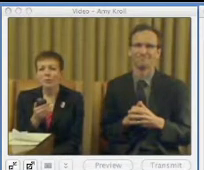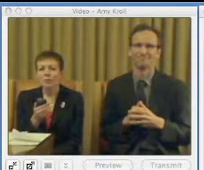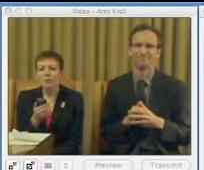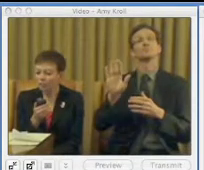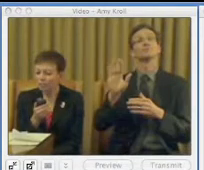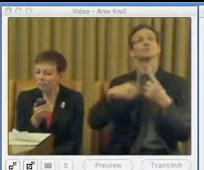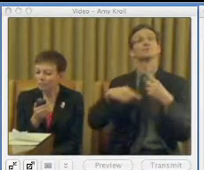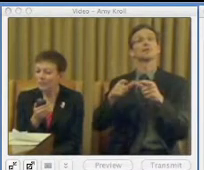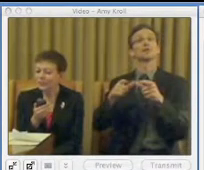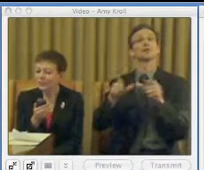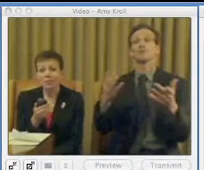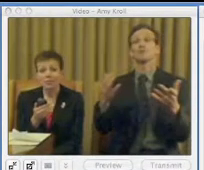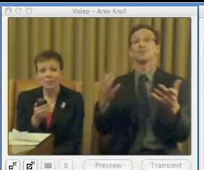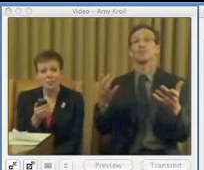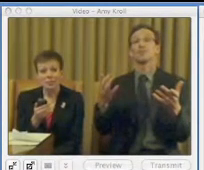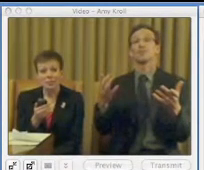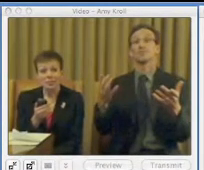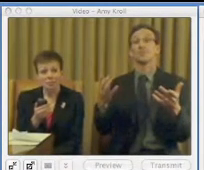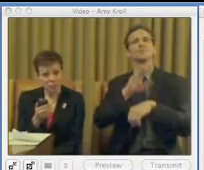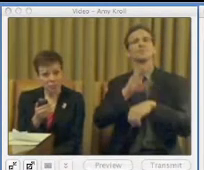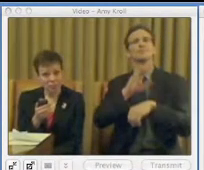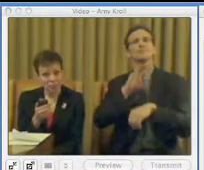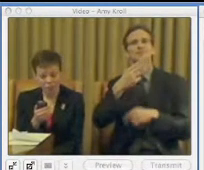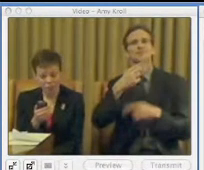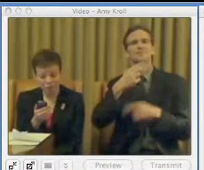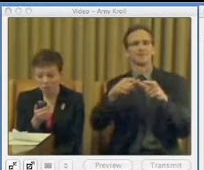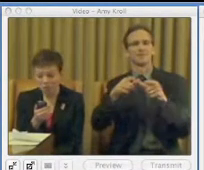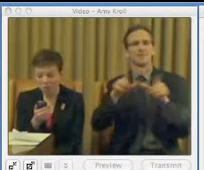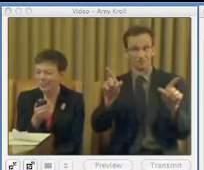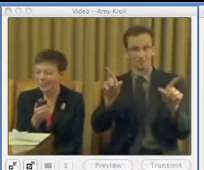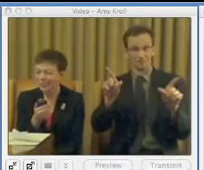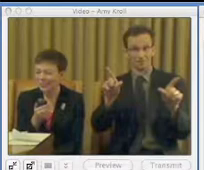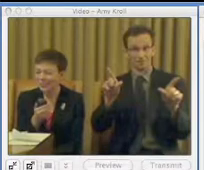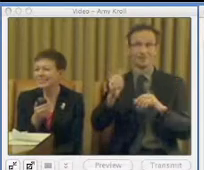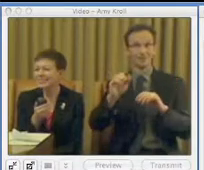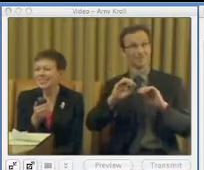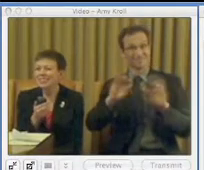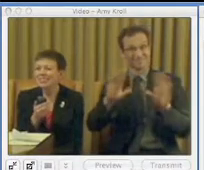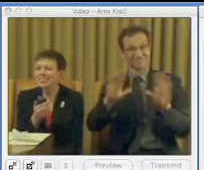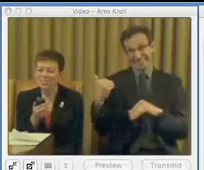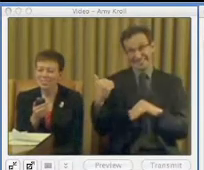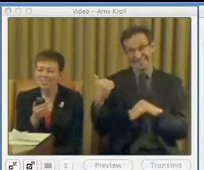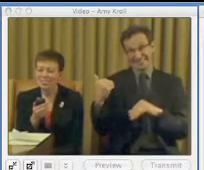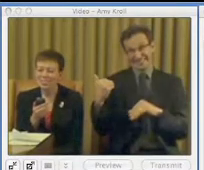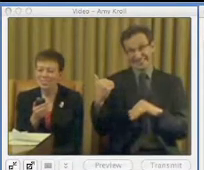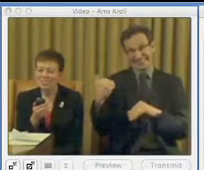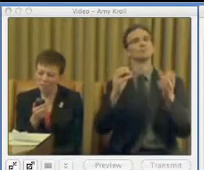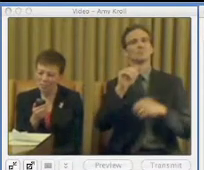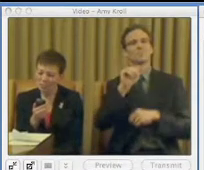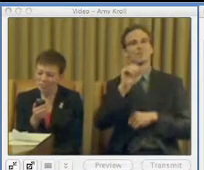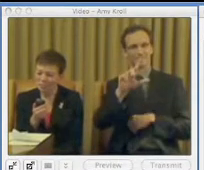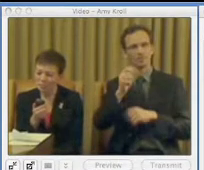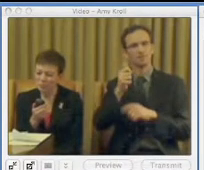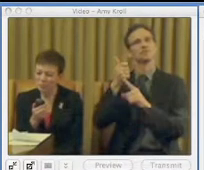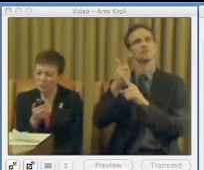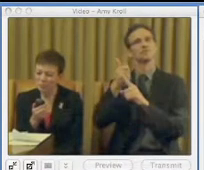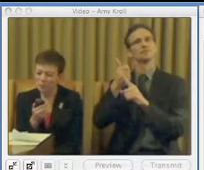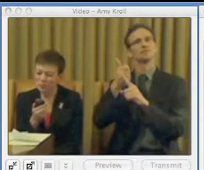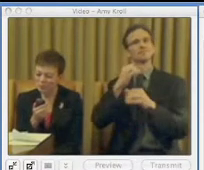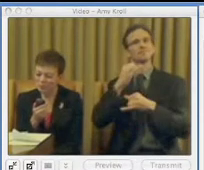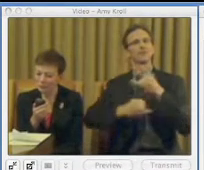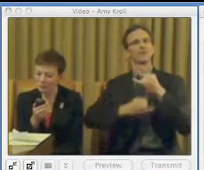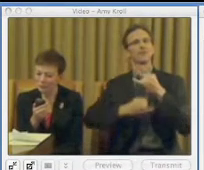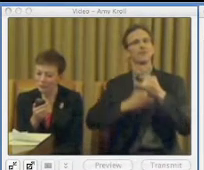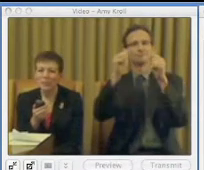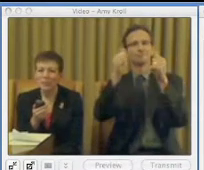Her sign languages, British Sign Language, what we saw today. She can also use American Sign Language. She's known to be an